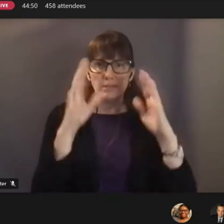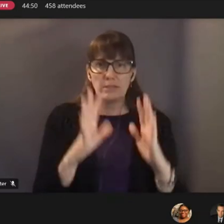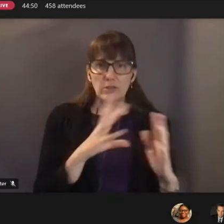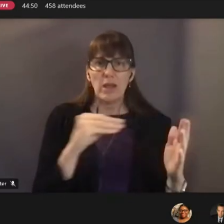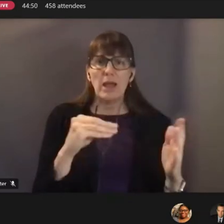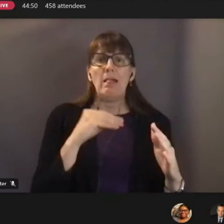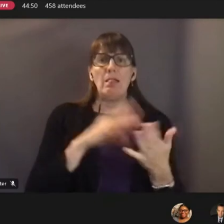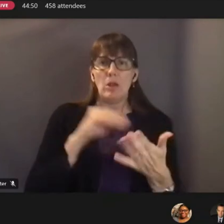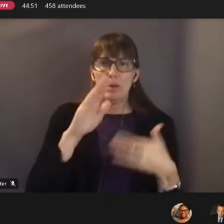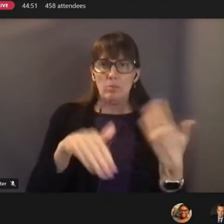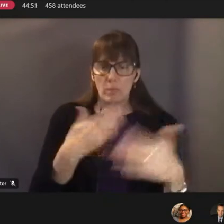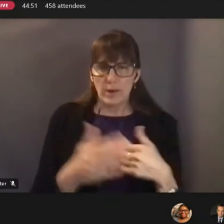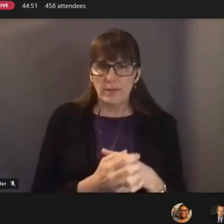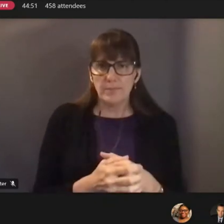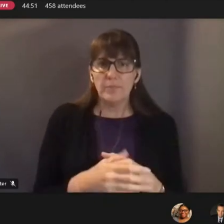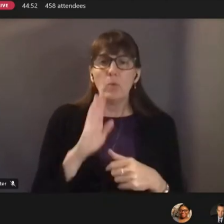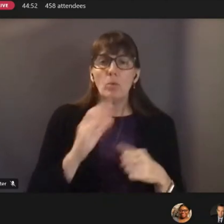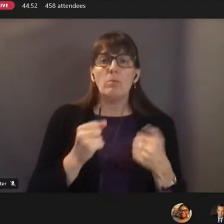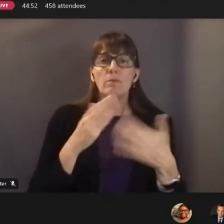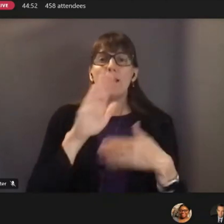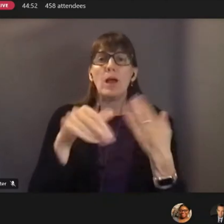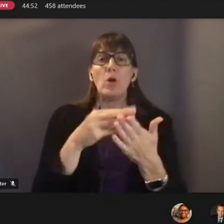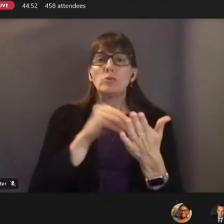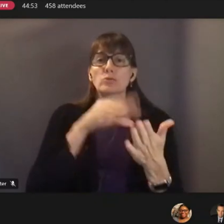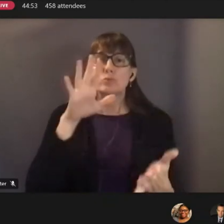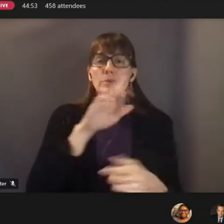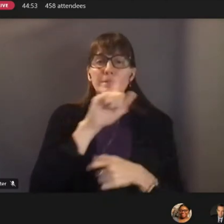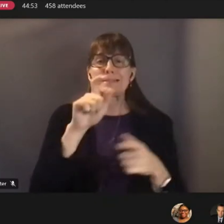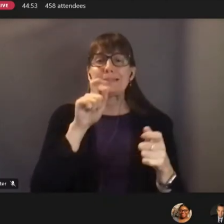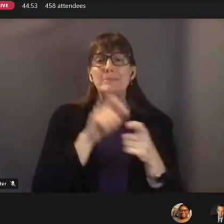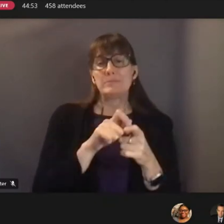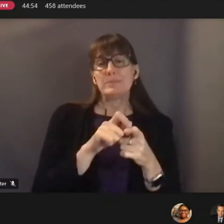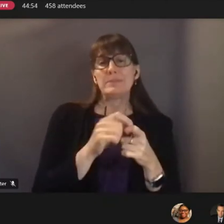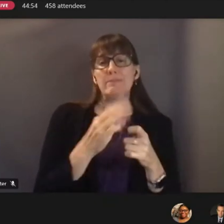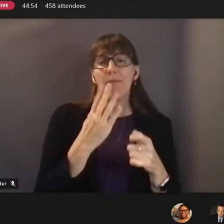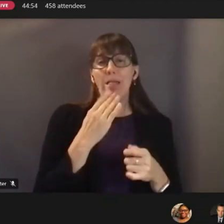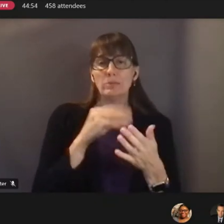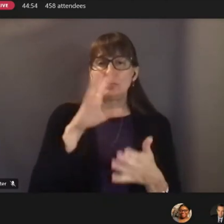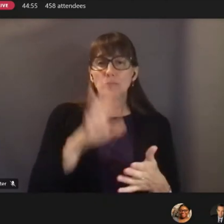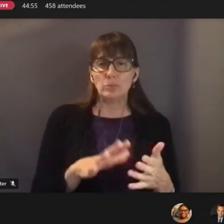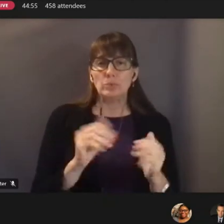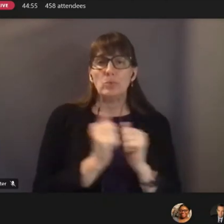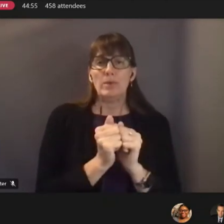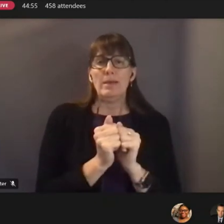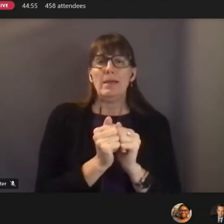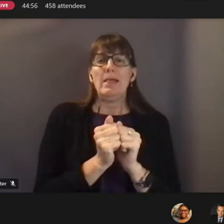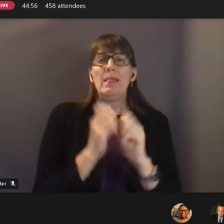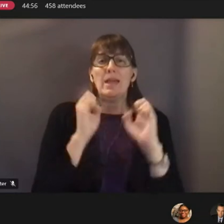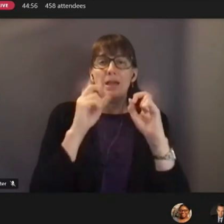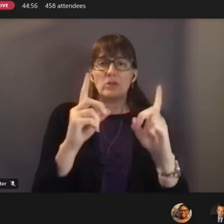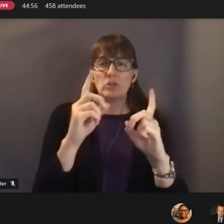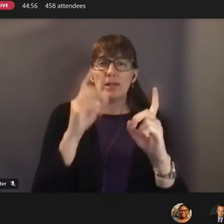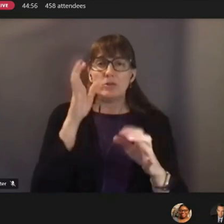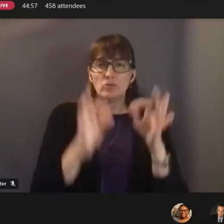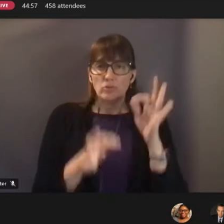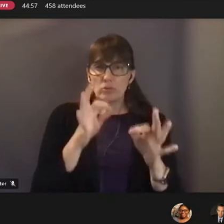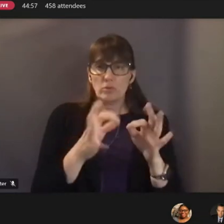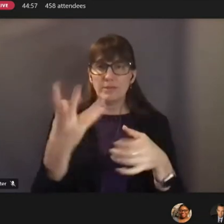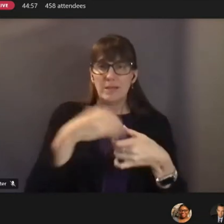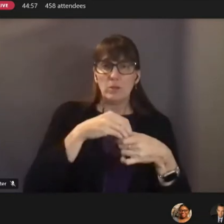students, particularly our students of color furthest from educational justice, with an education that includes identity,